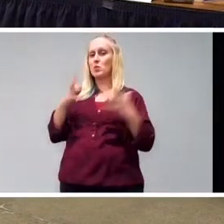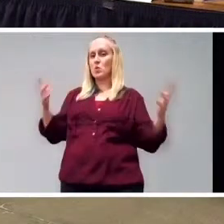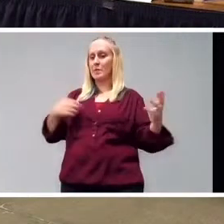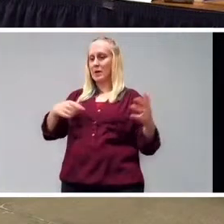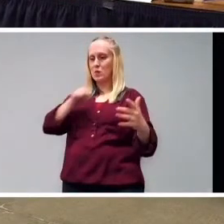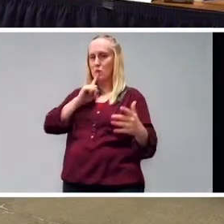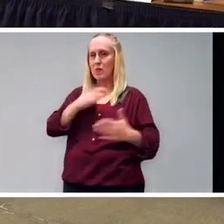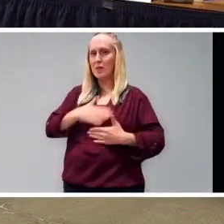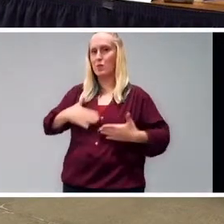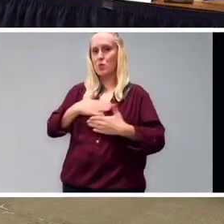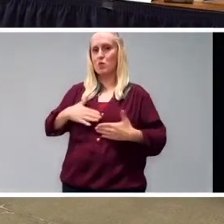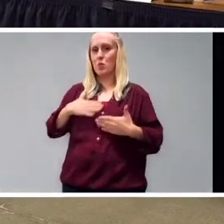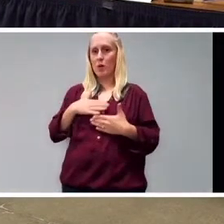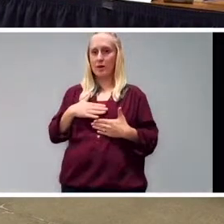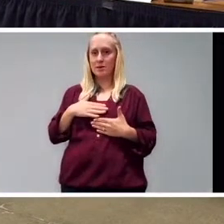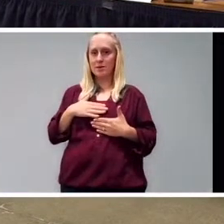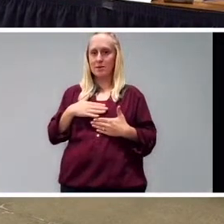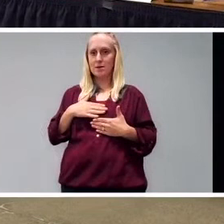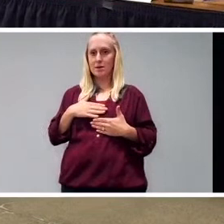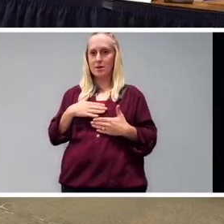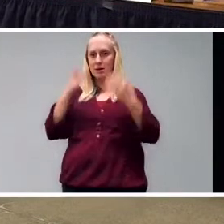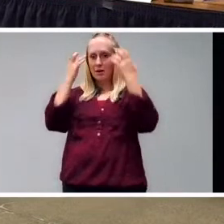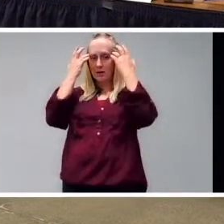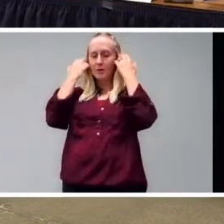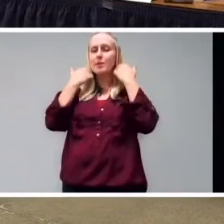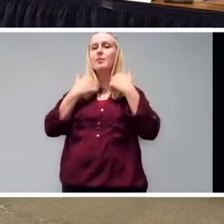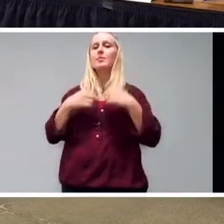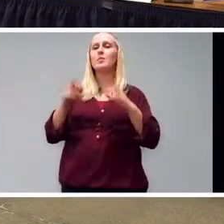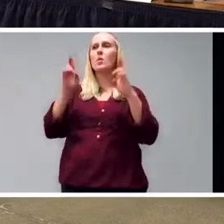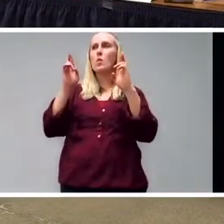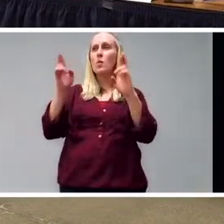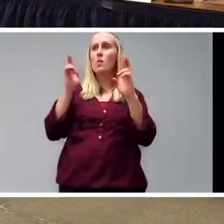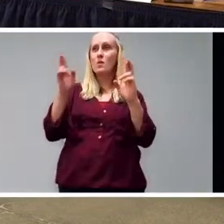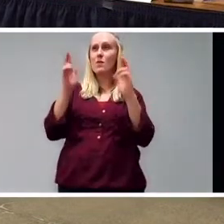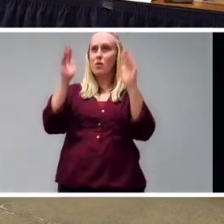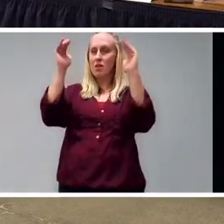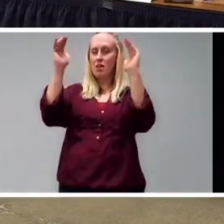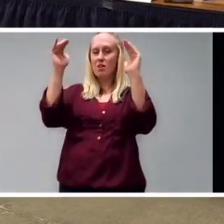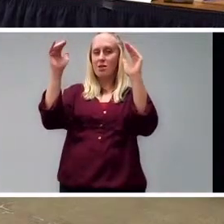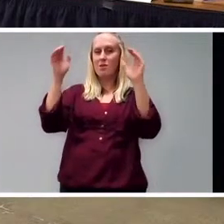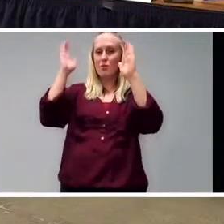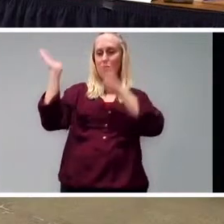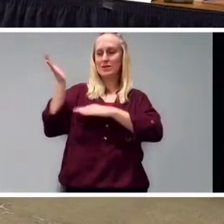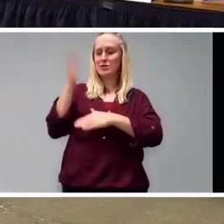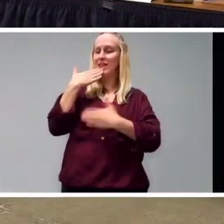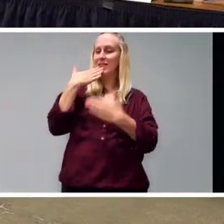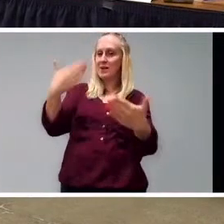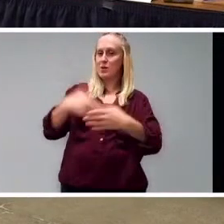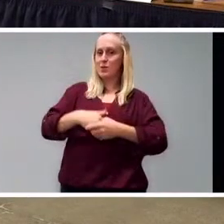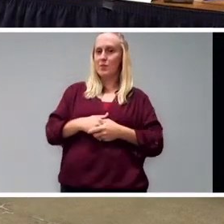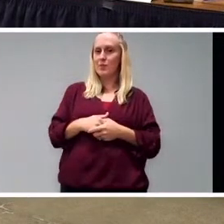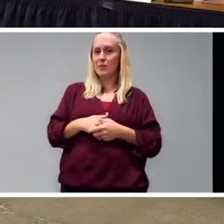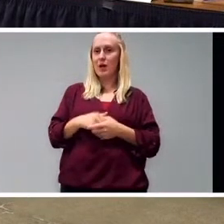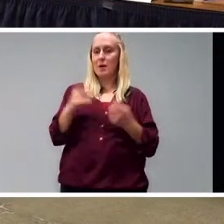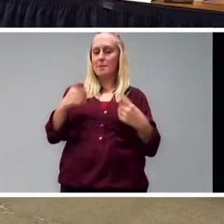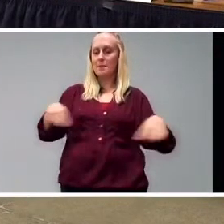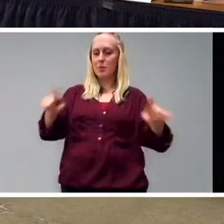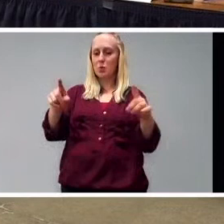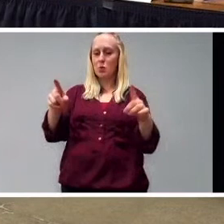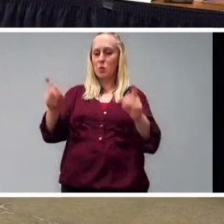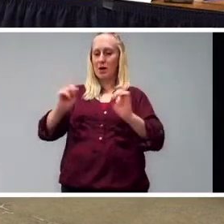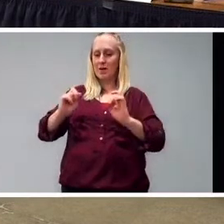enjoyed such a hopeful presentation. Thank you. You know, you gave us all